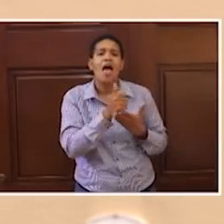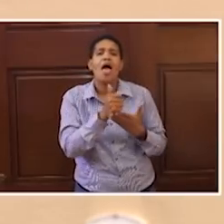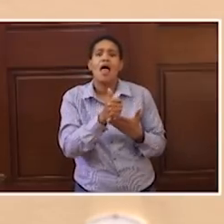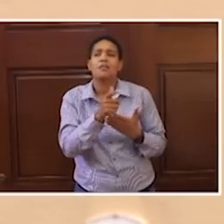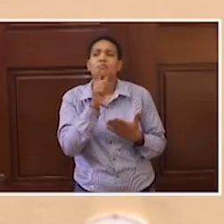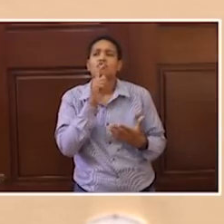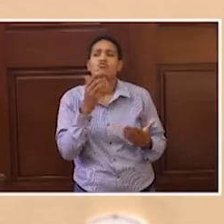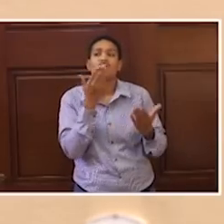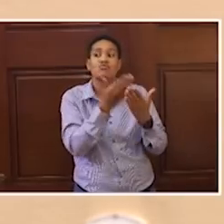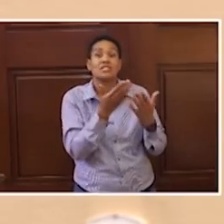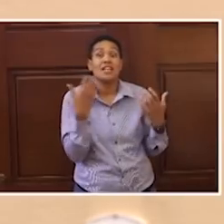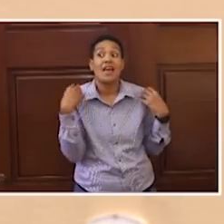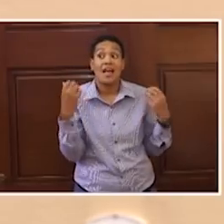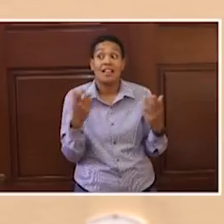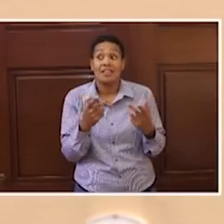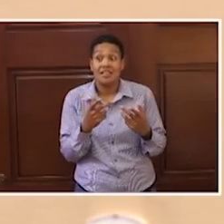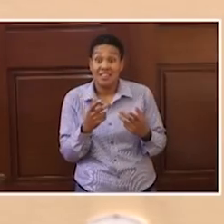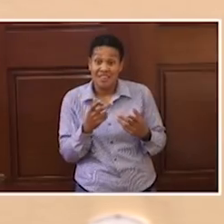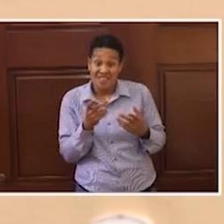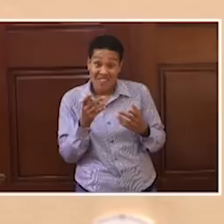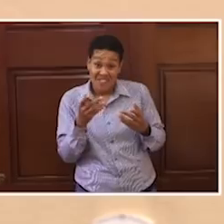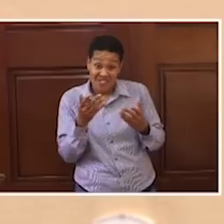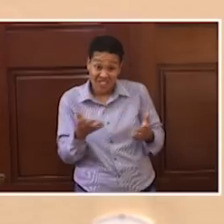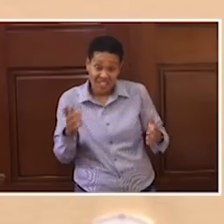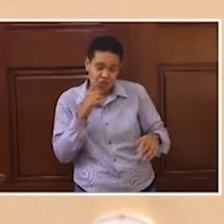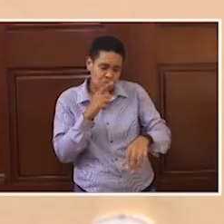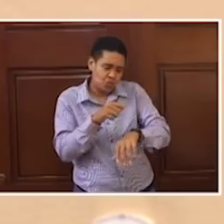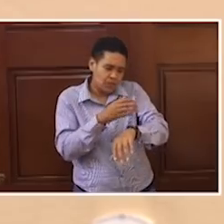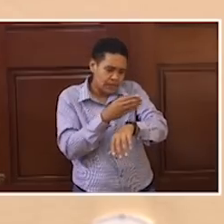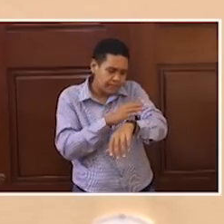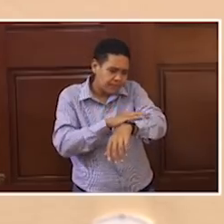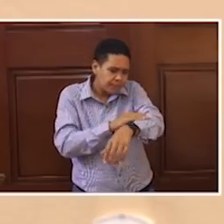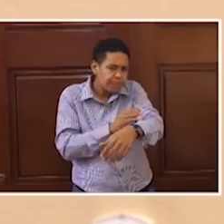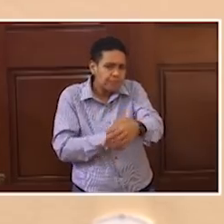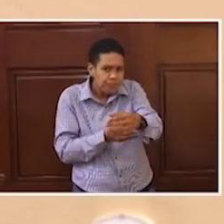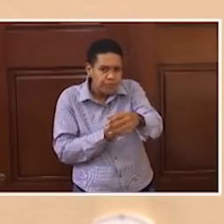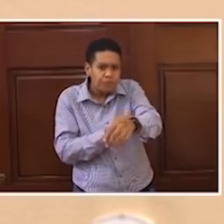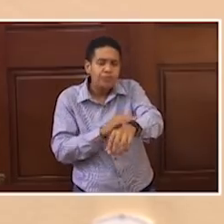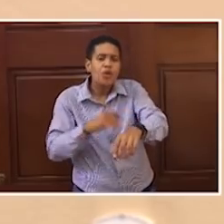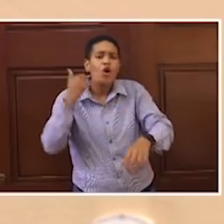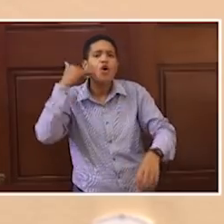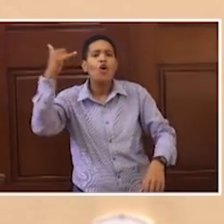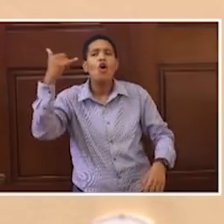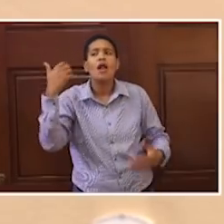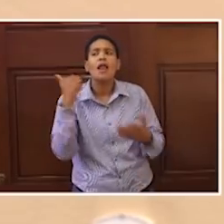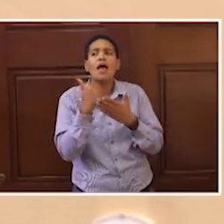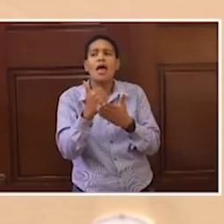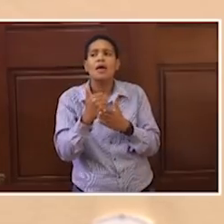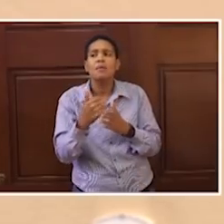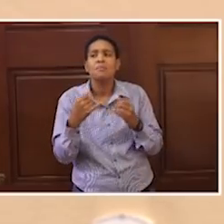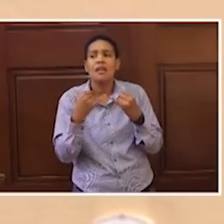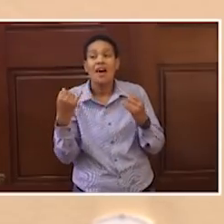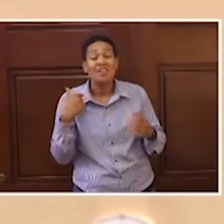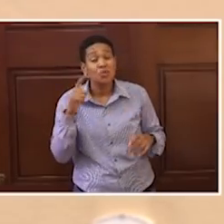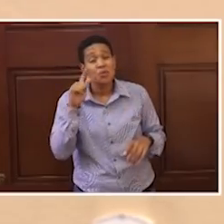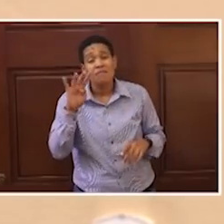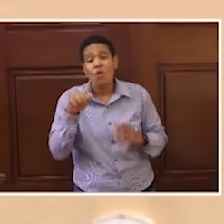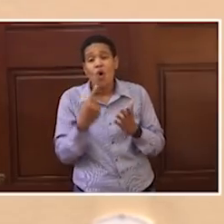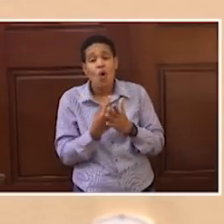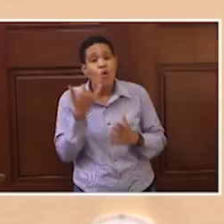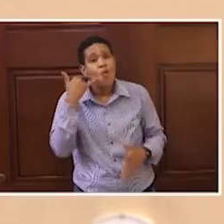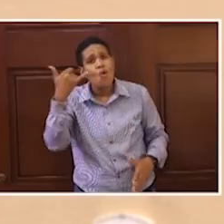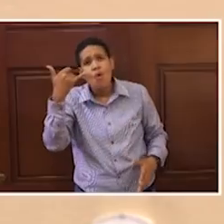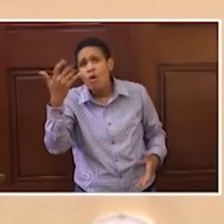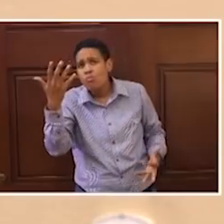to a healthcare facility to be dressed, then she can certainly call the helplines. We have them up and running 24 hours a day